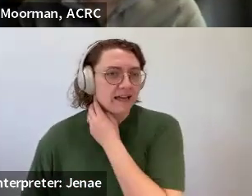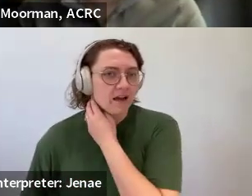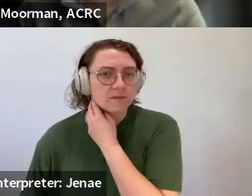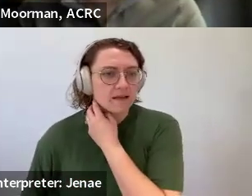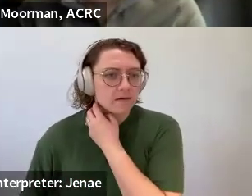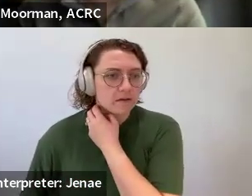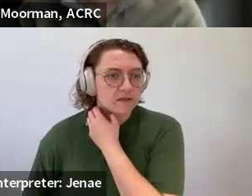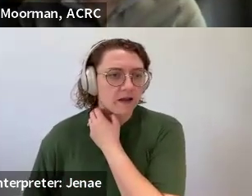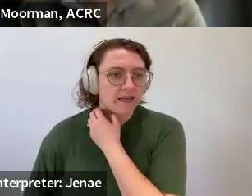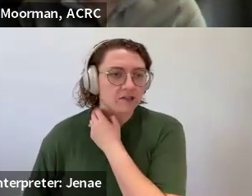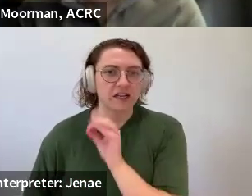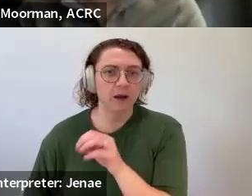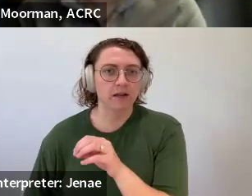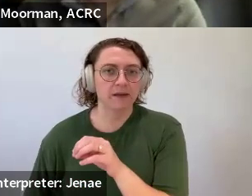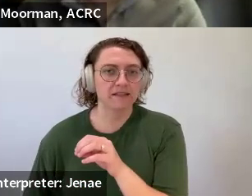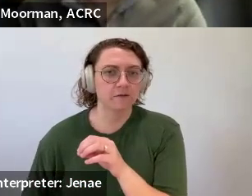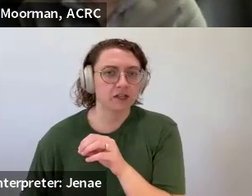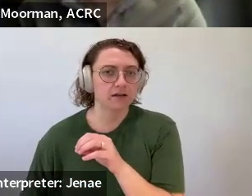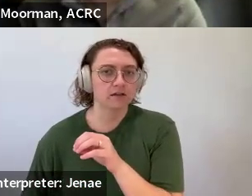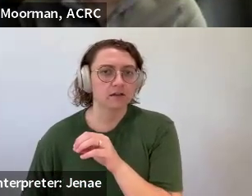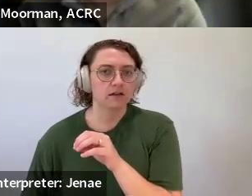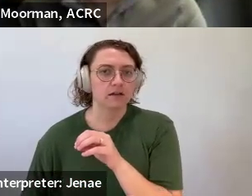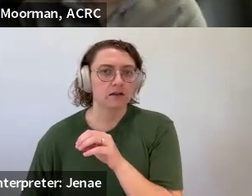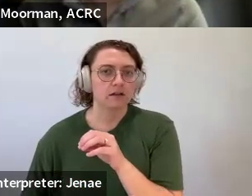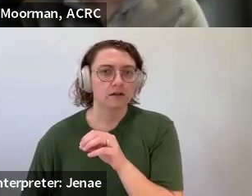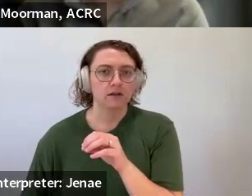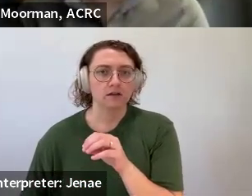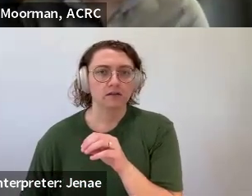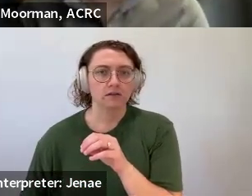Should I spotlight myself, Michelle?